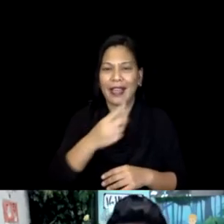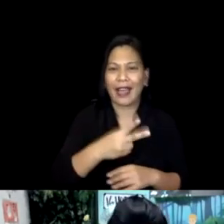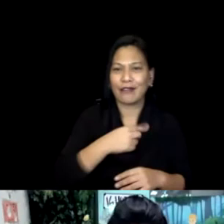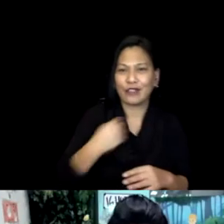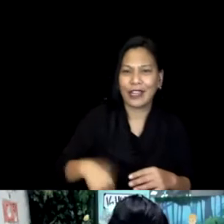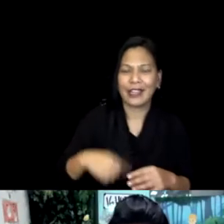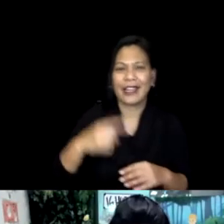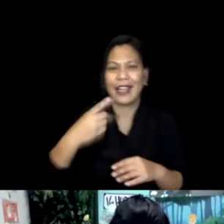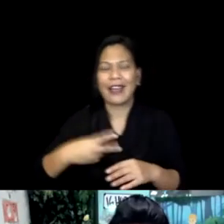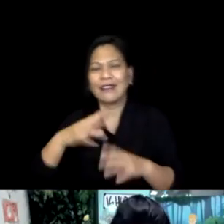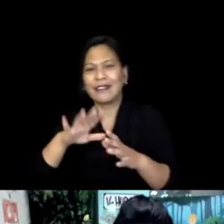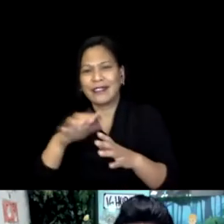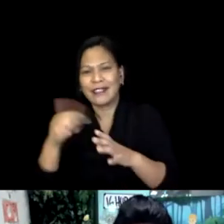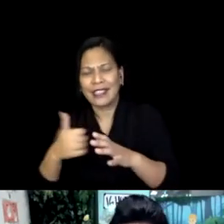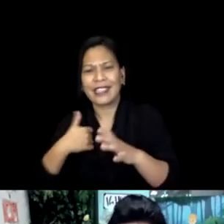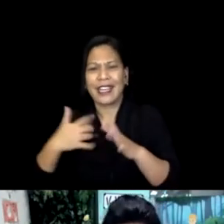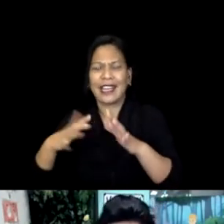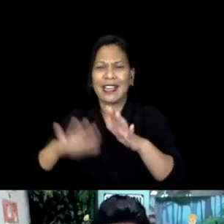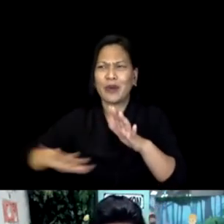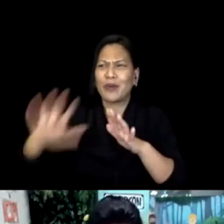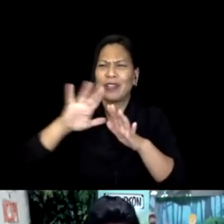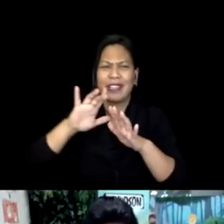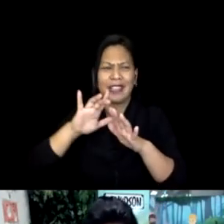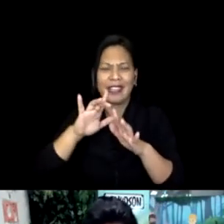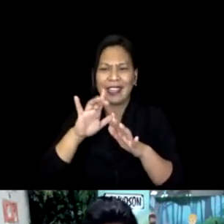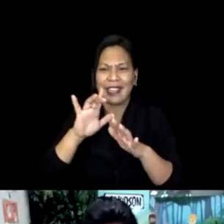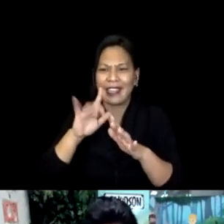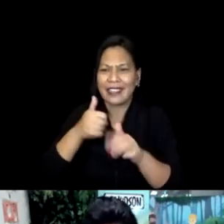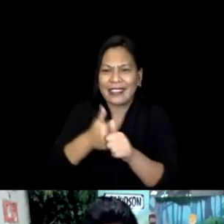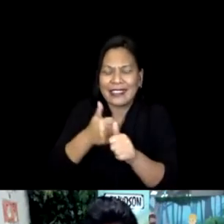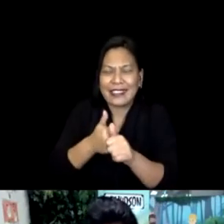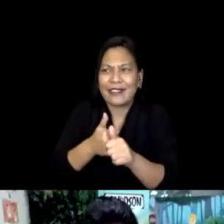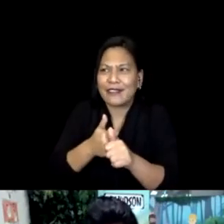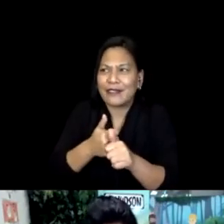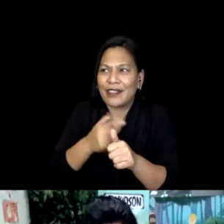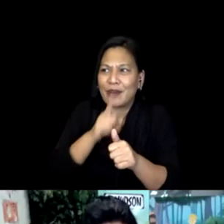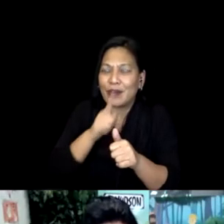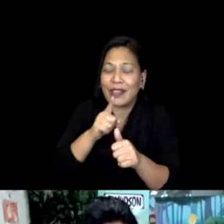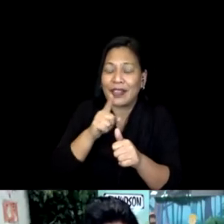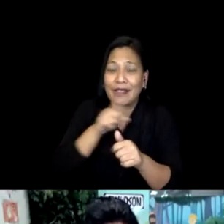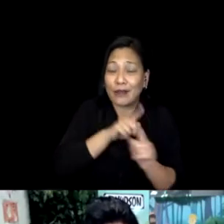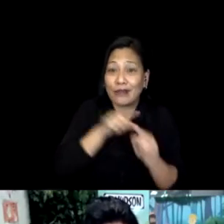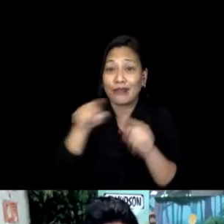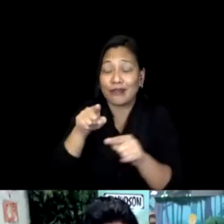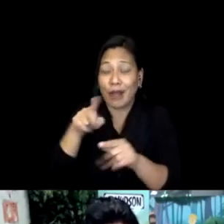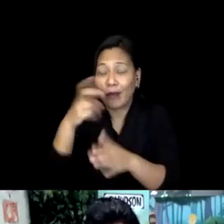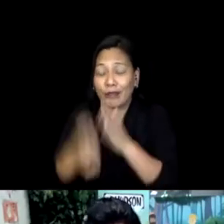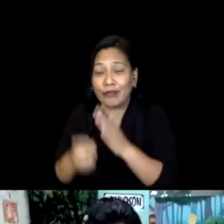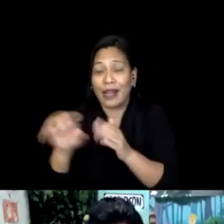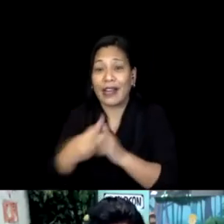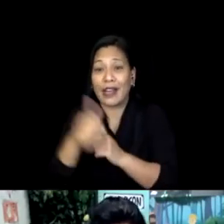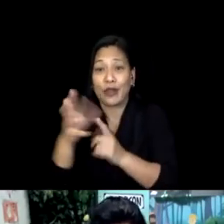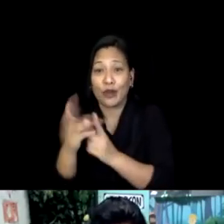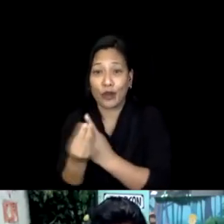this sort of optimistic, clueless person who goes into another culture, and everybody, and that's how I got around